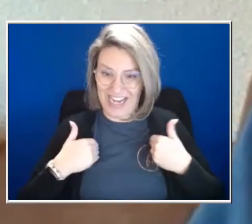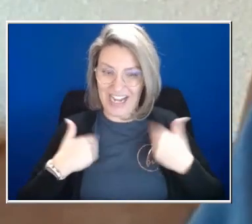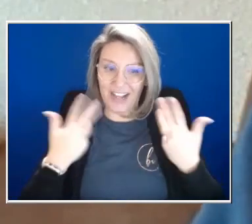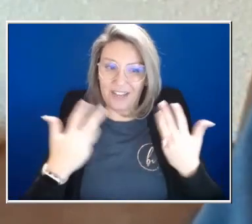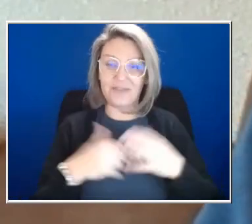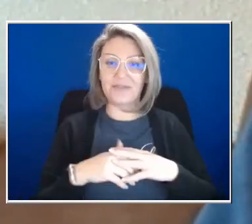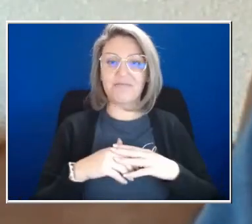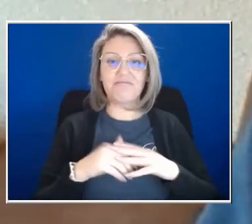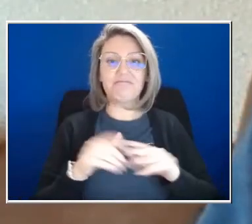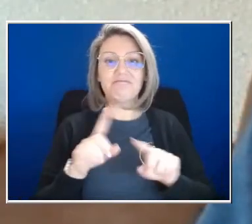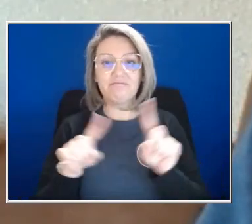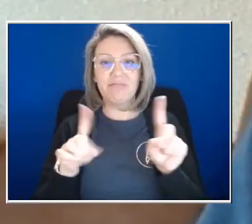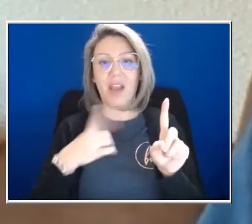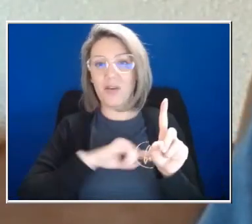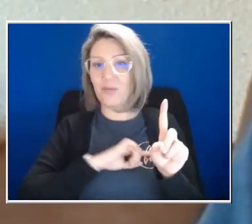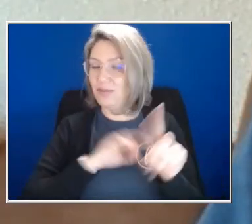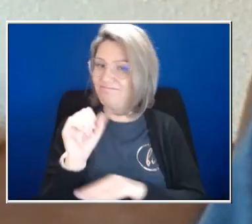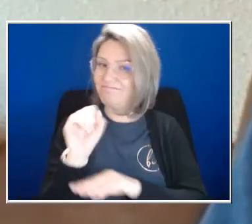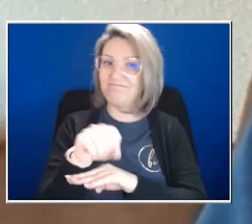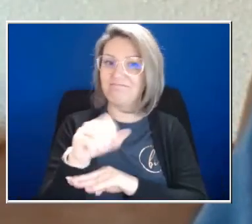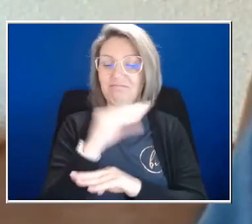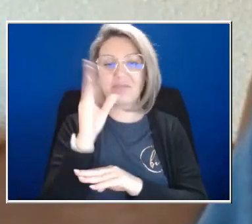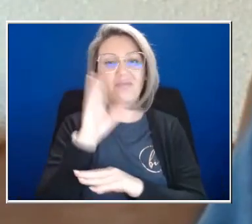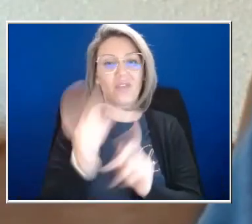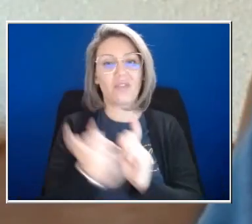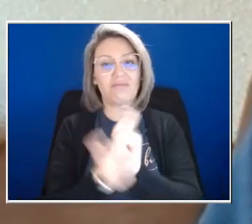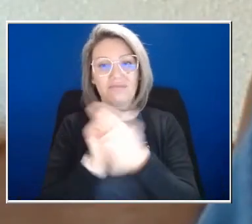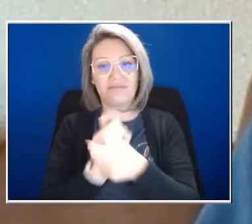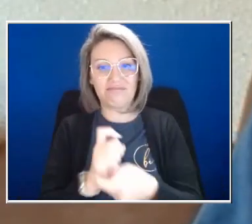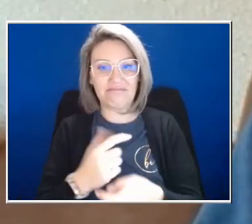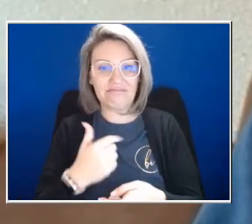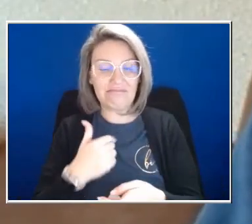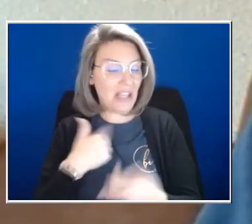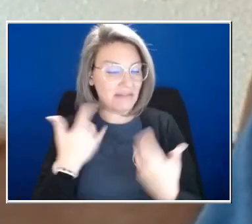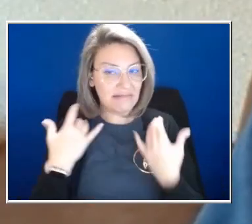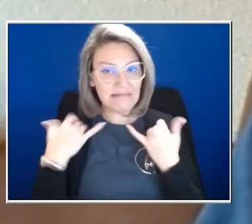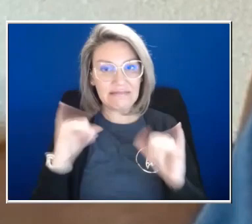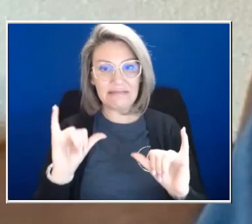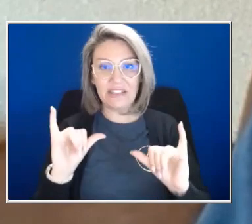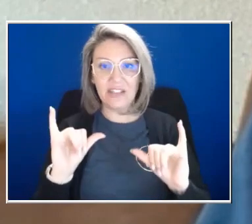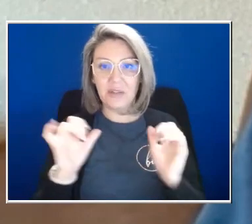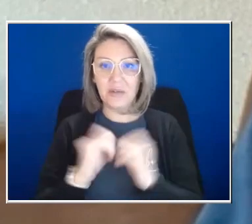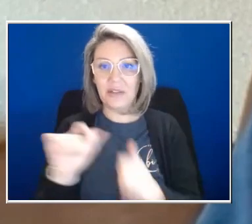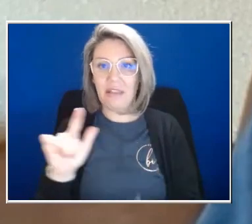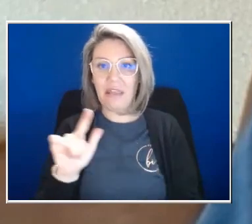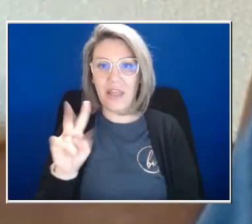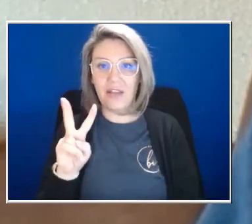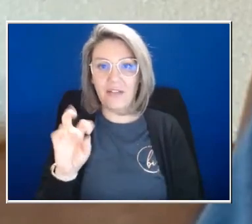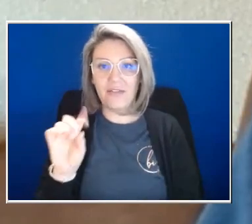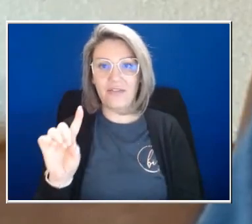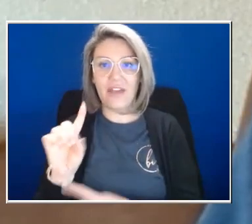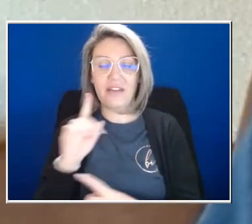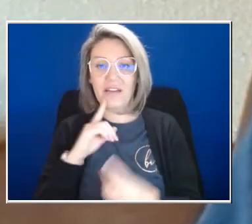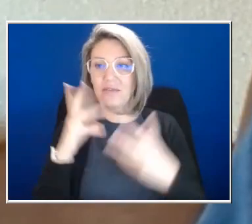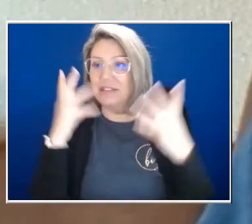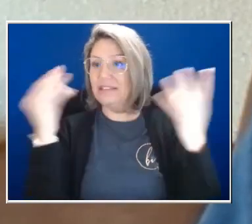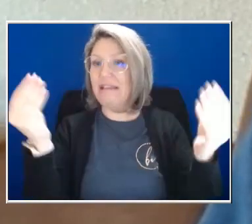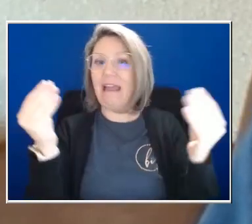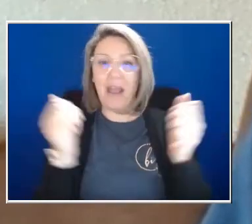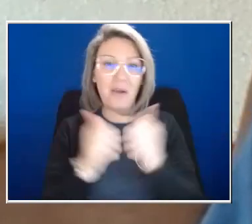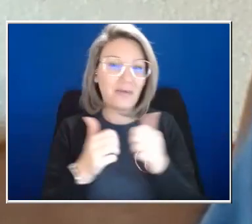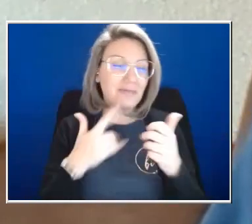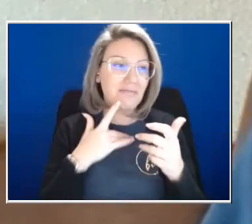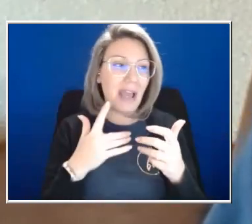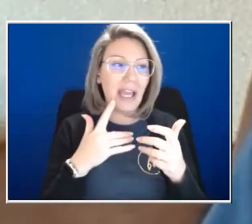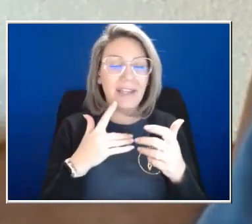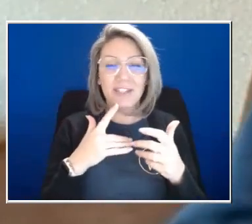But we overcome and we adapt. I ended up still, even with the LVAD, I was out driving tractors and doing different things. I just had to be